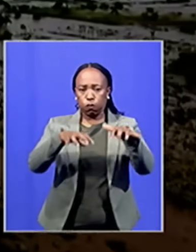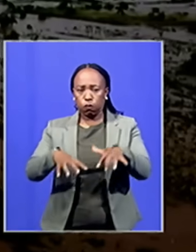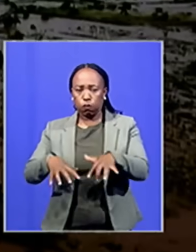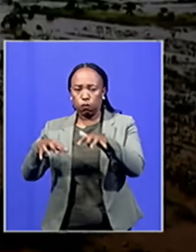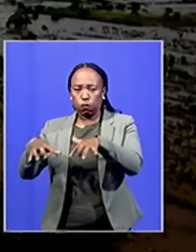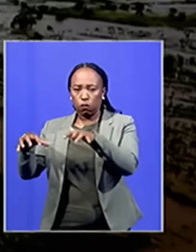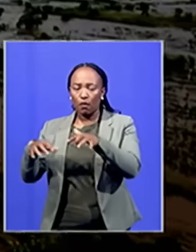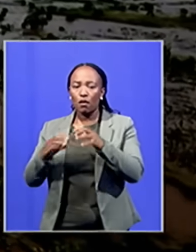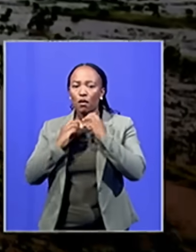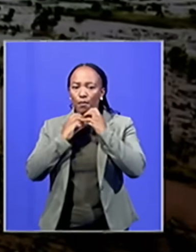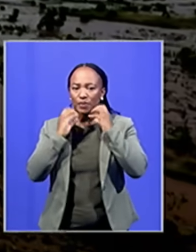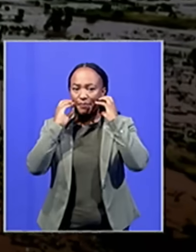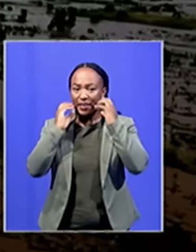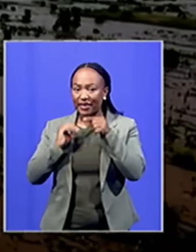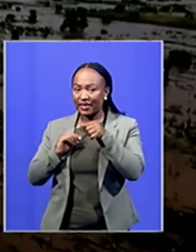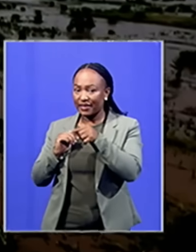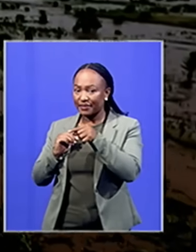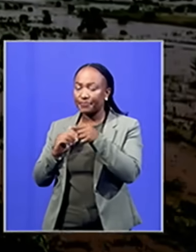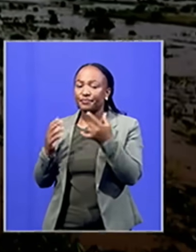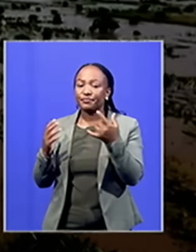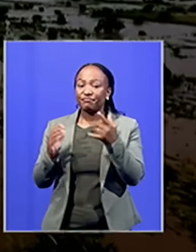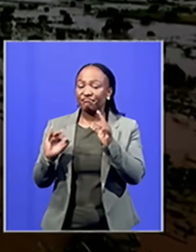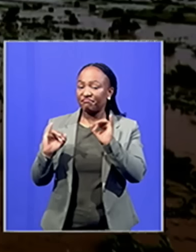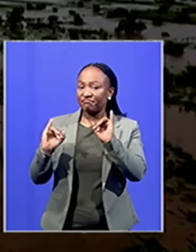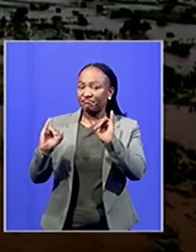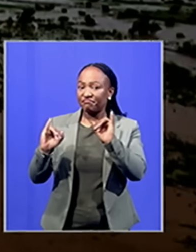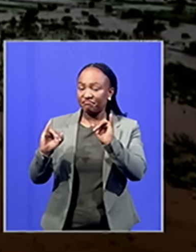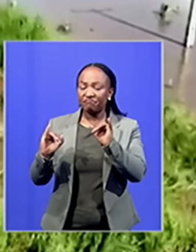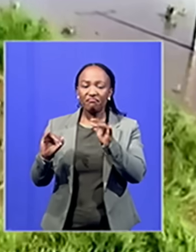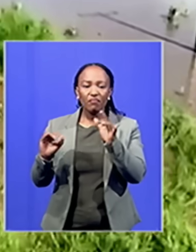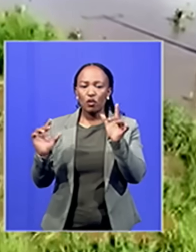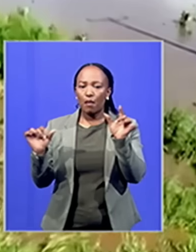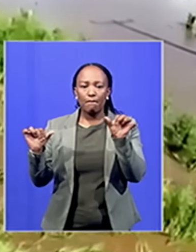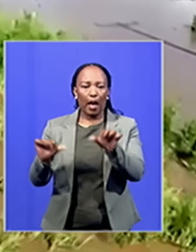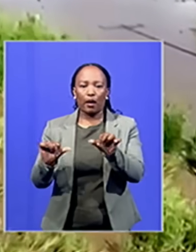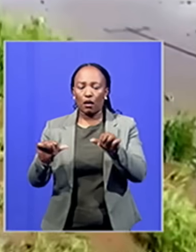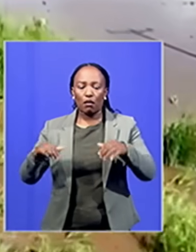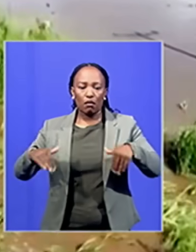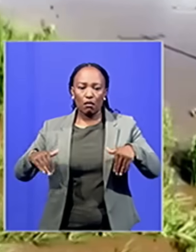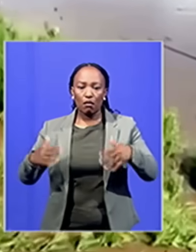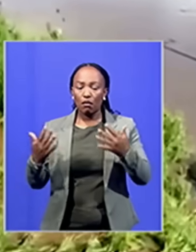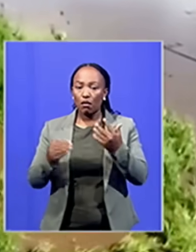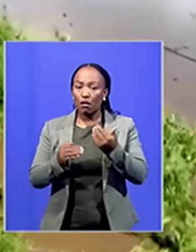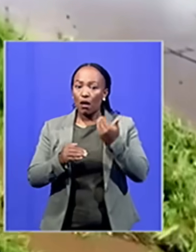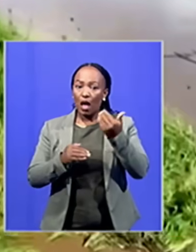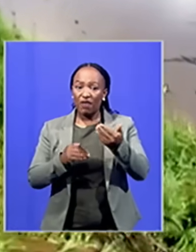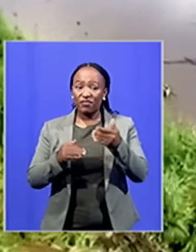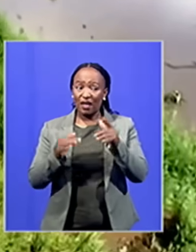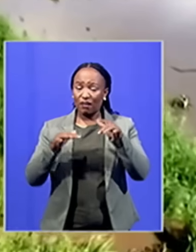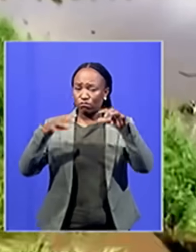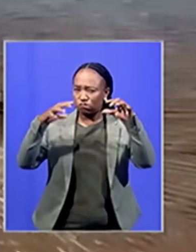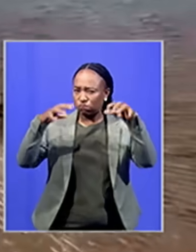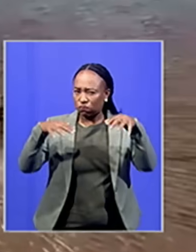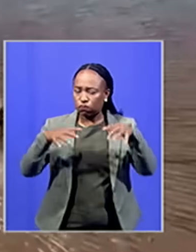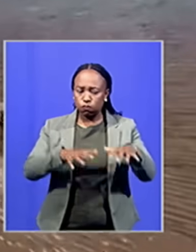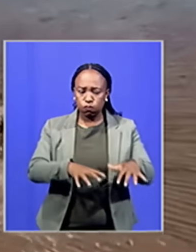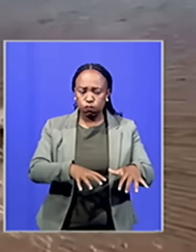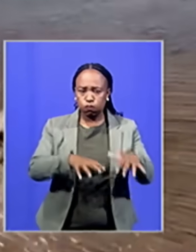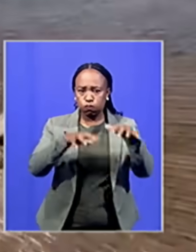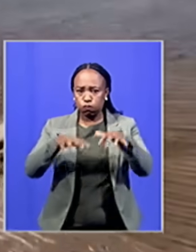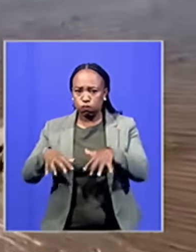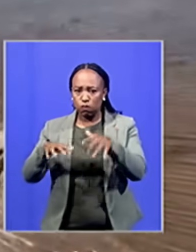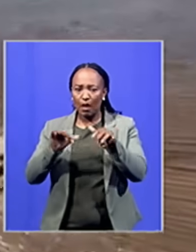Ka Mozambique teng re fumana hore maemo a ntse a iso kgotlele setlwaeding ka mora dikgohola tse bolaileng batho le ho